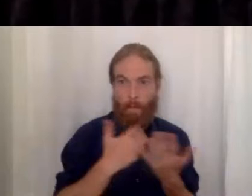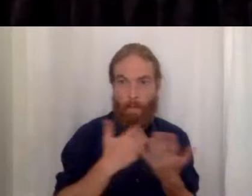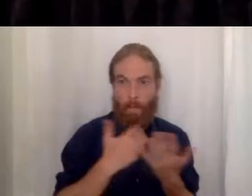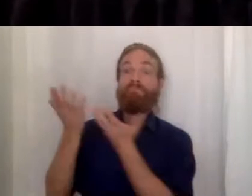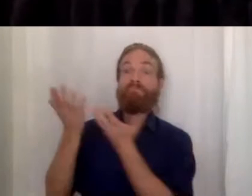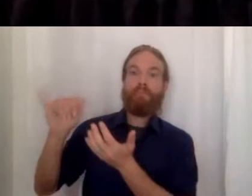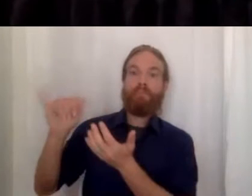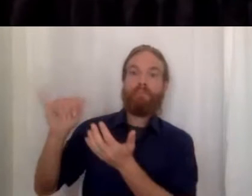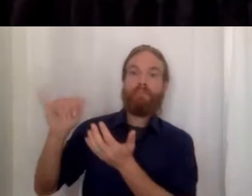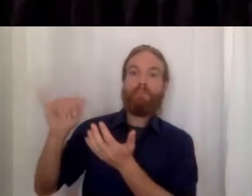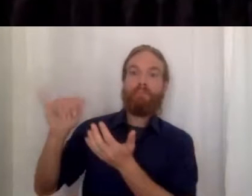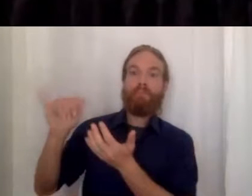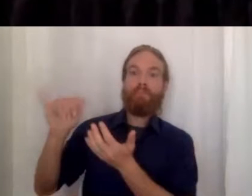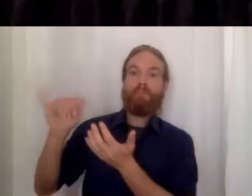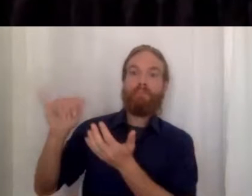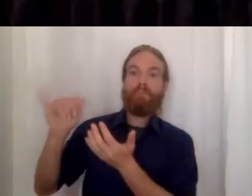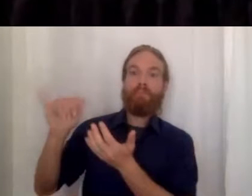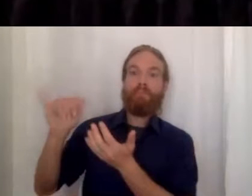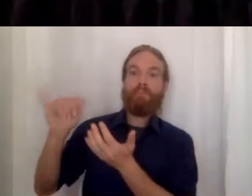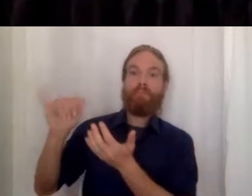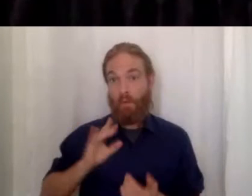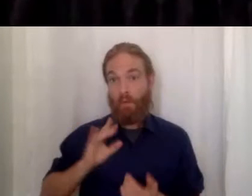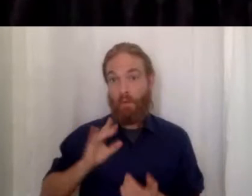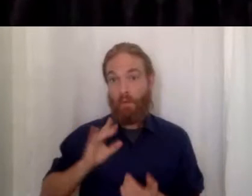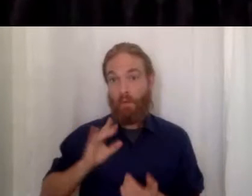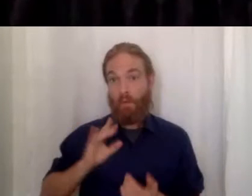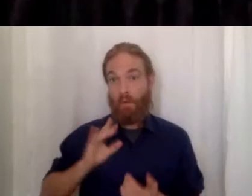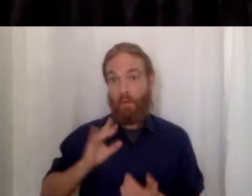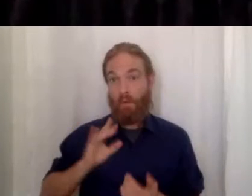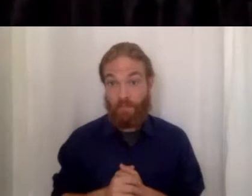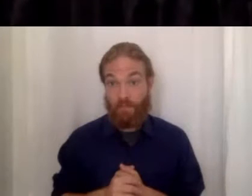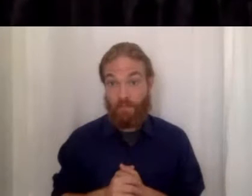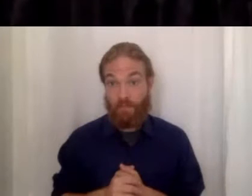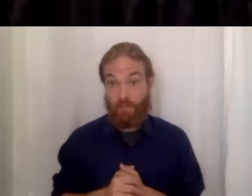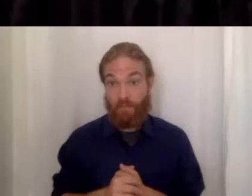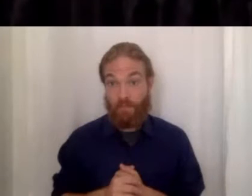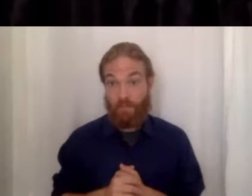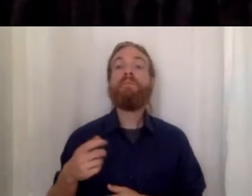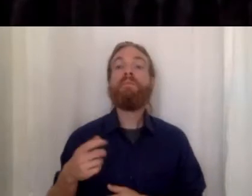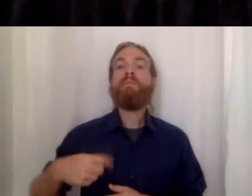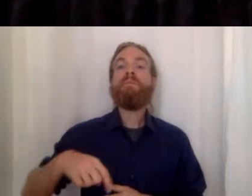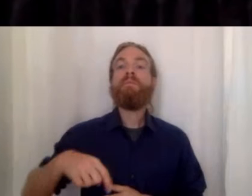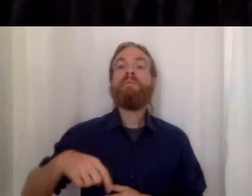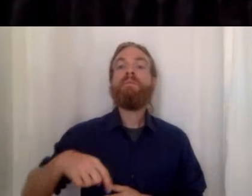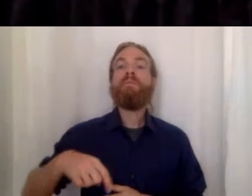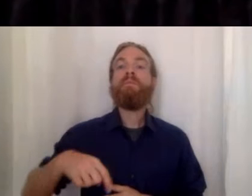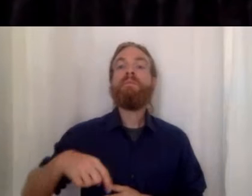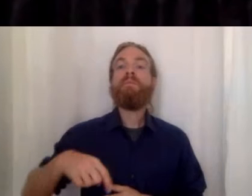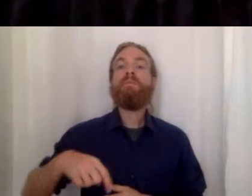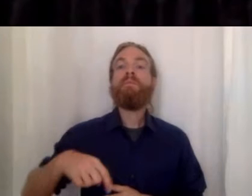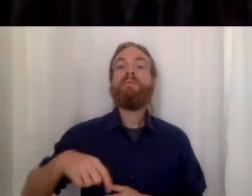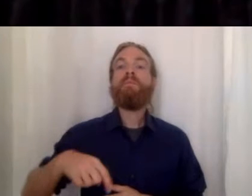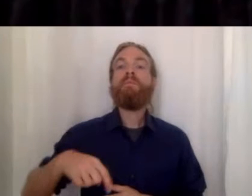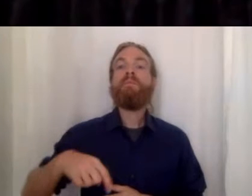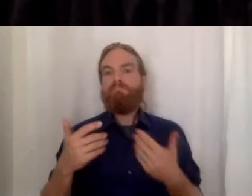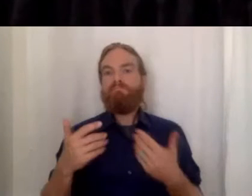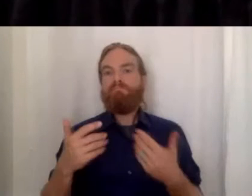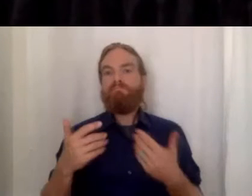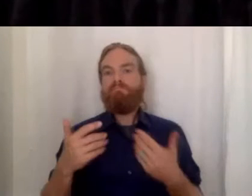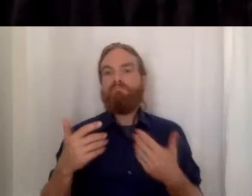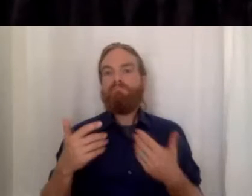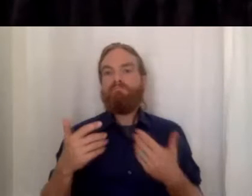go forth into a rule to be official with that, and I believe that that's